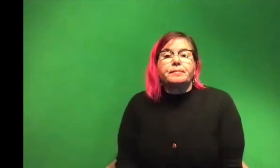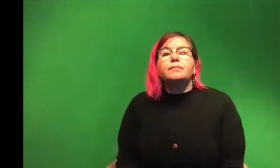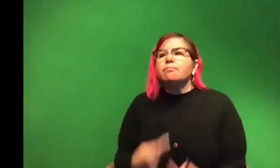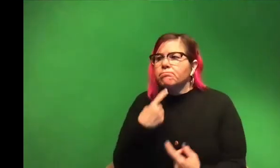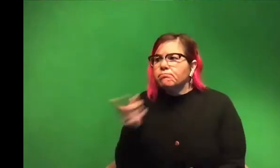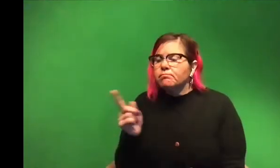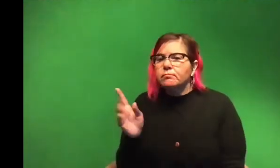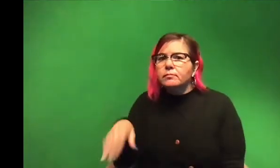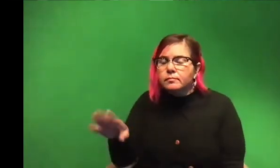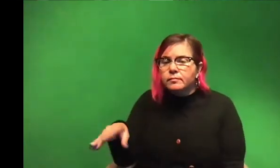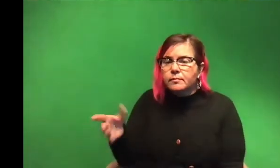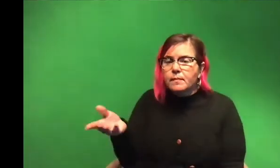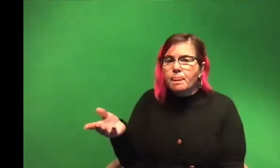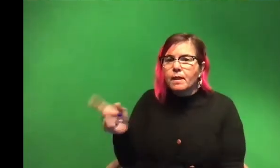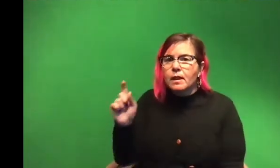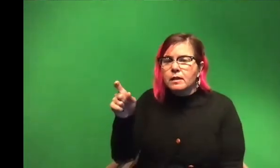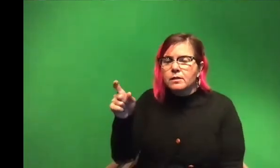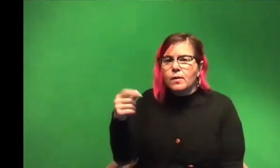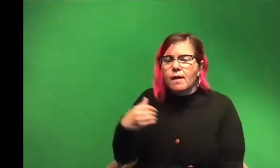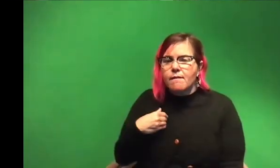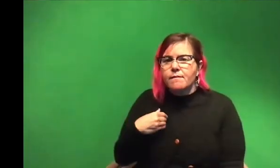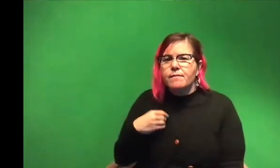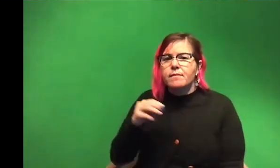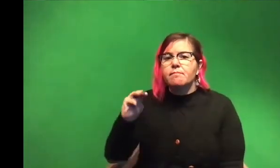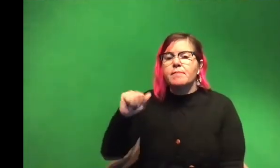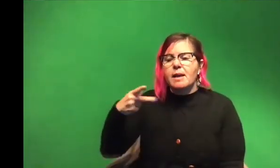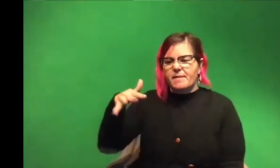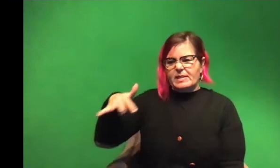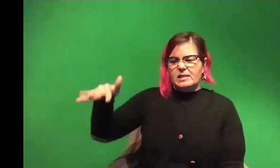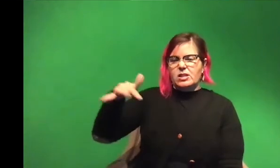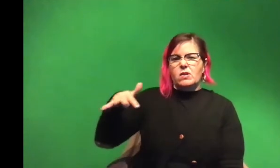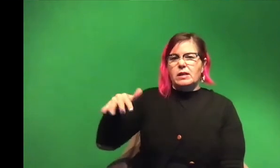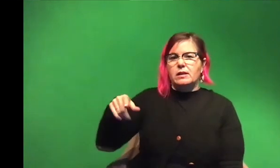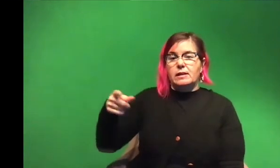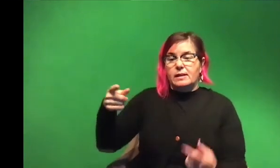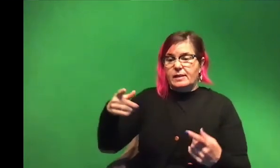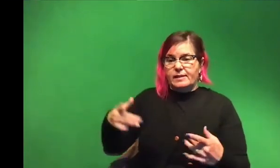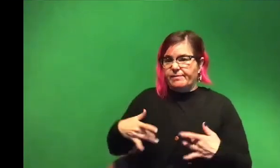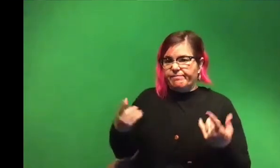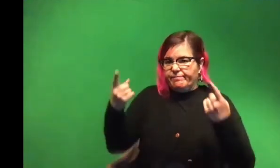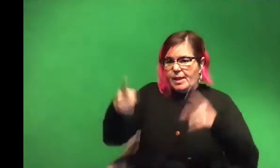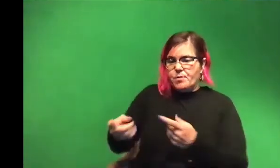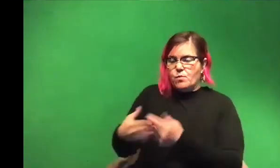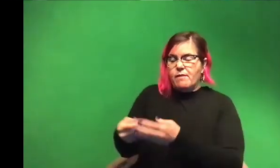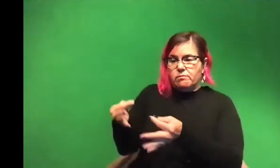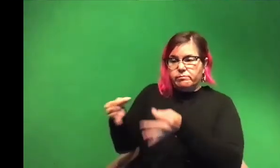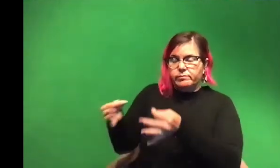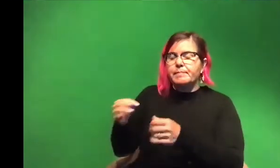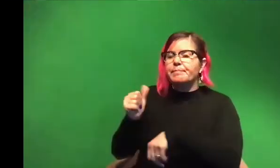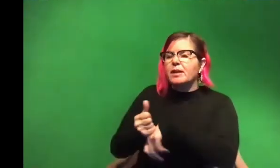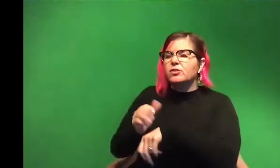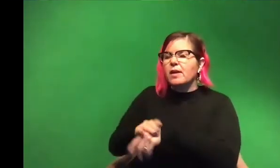somebody, hey, we need to have a map of this area. This is the event that has occurred. And based on the type of